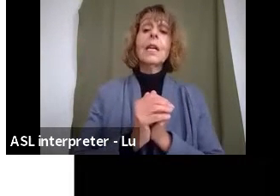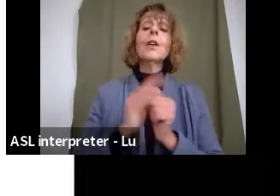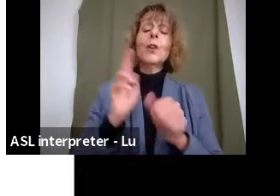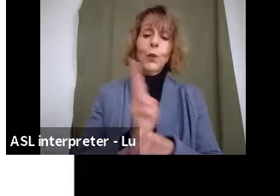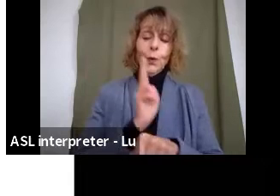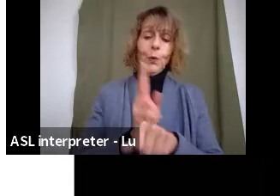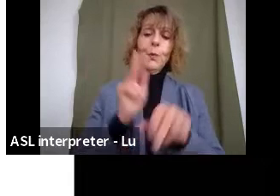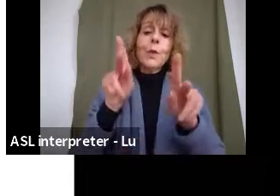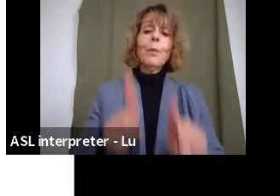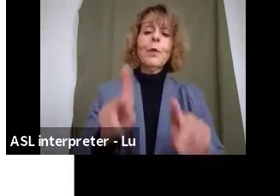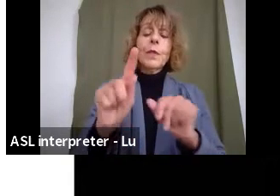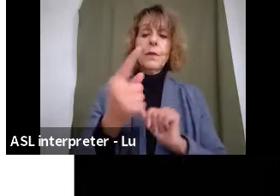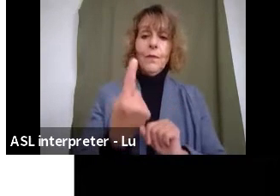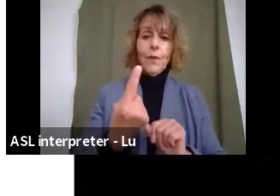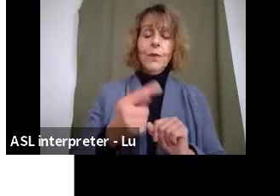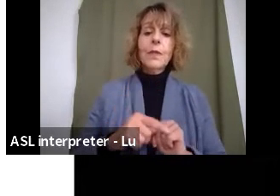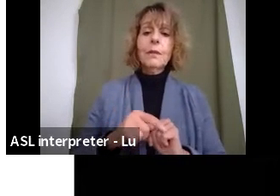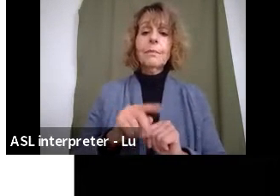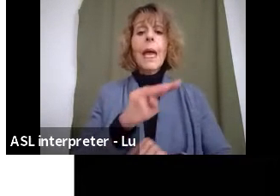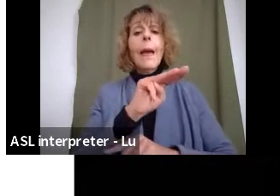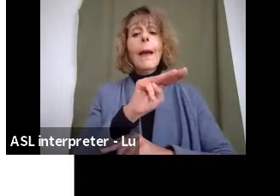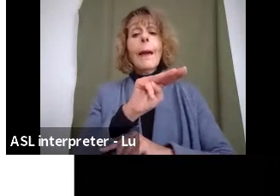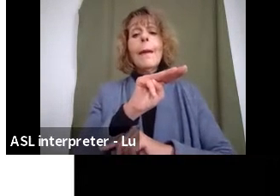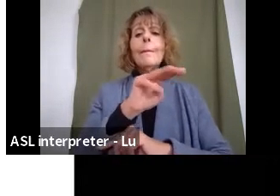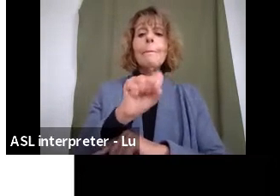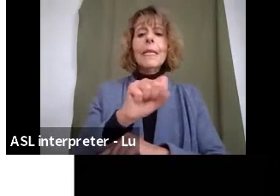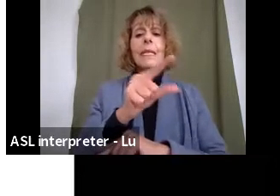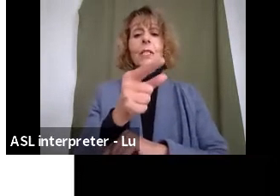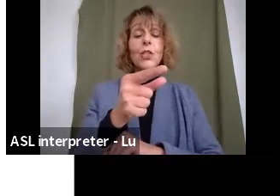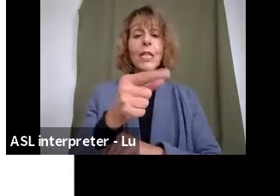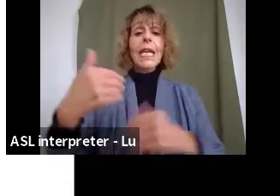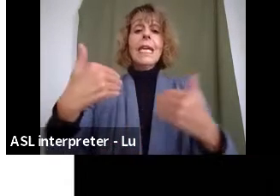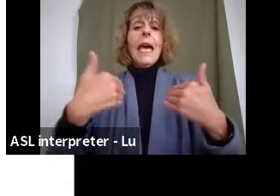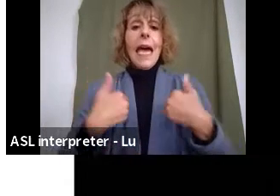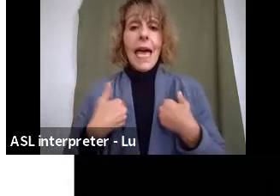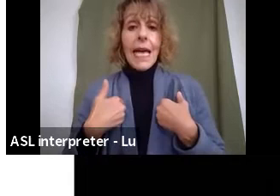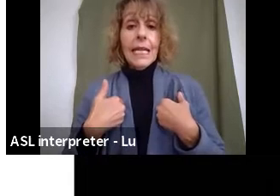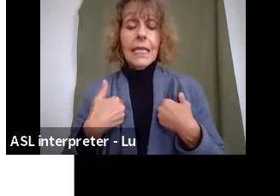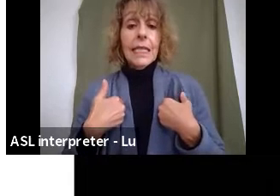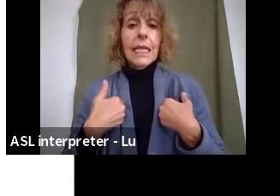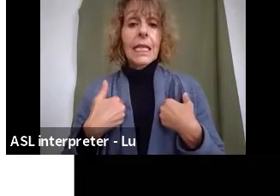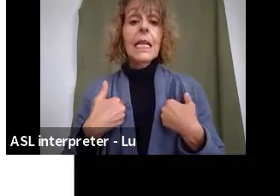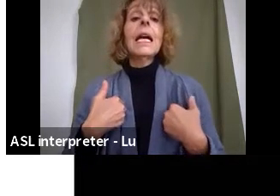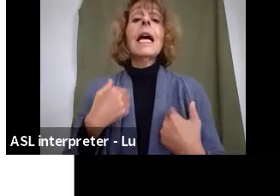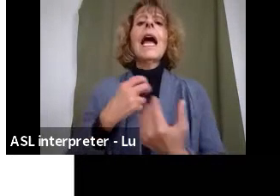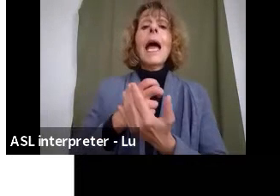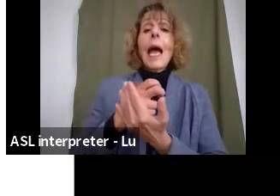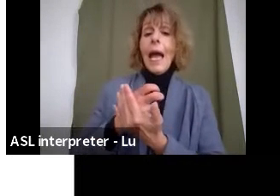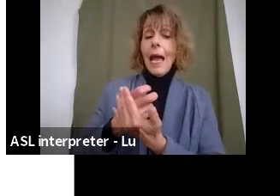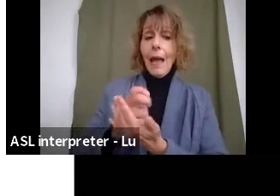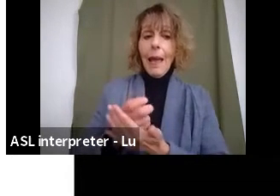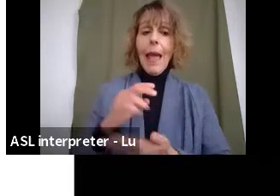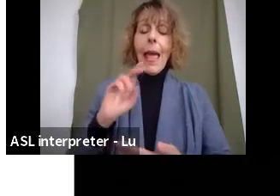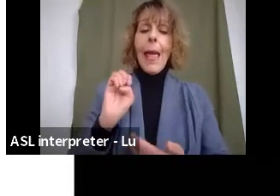So Ms. G has epilepsy, not she's an epileptic. Mr. C has an addiction to alcohol, not he's